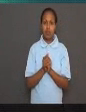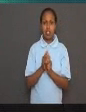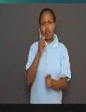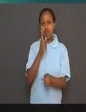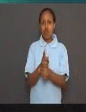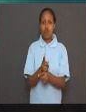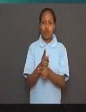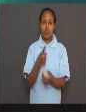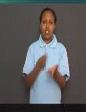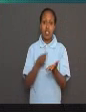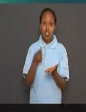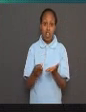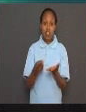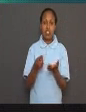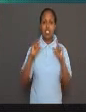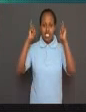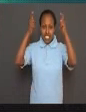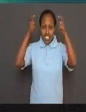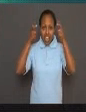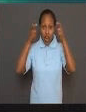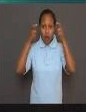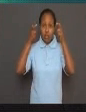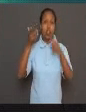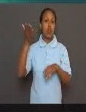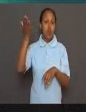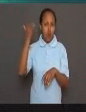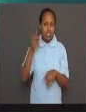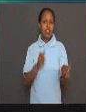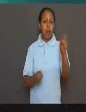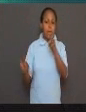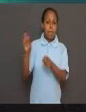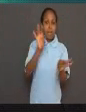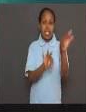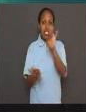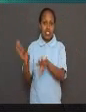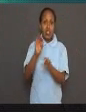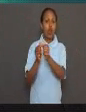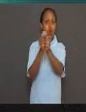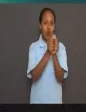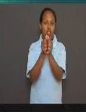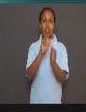proving that the crown was mixed with silver.